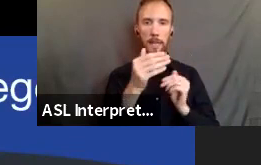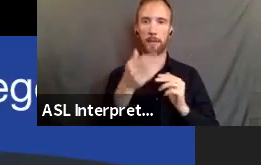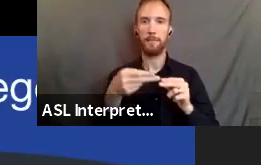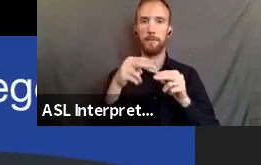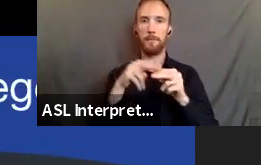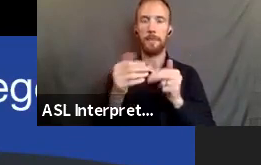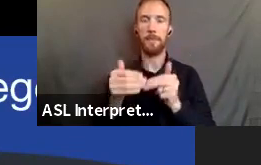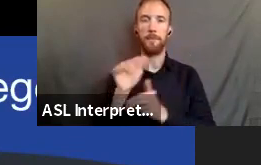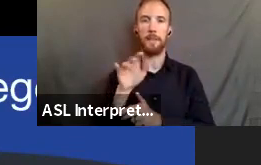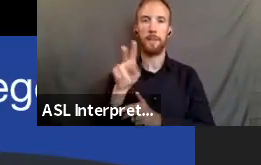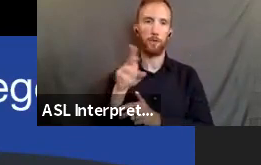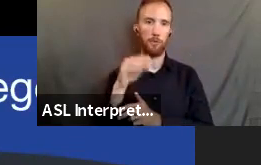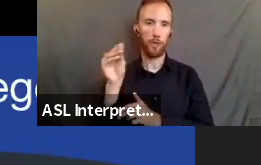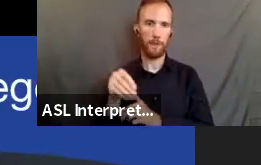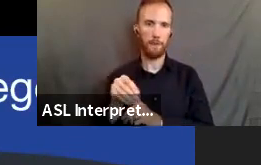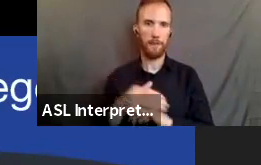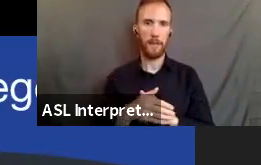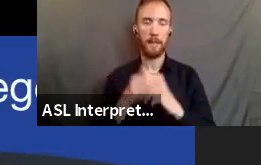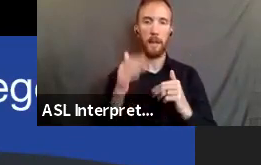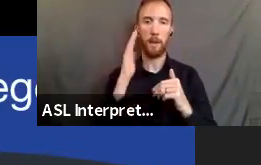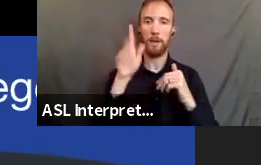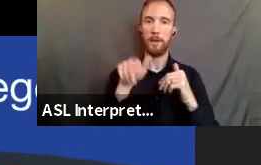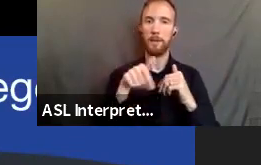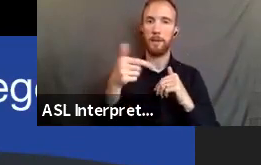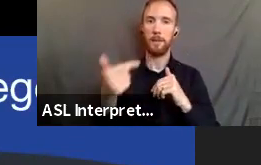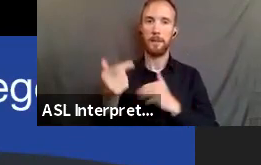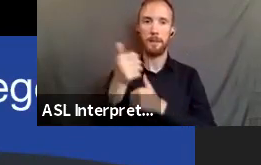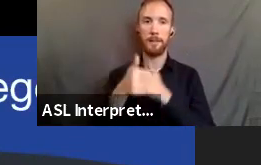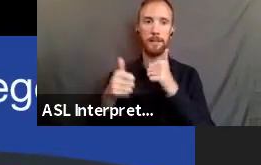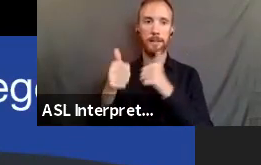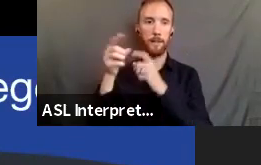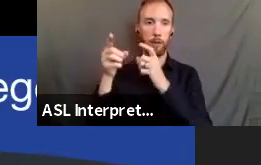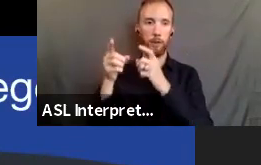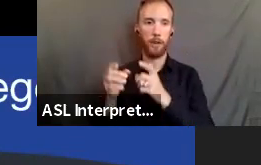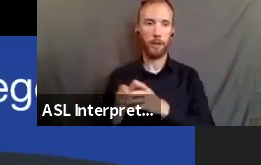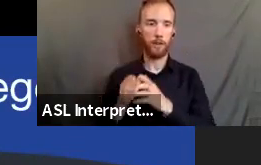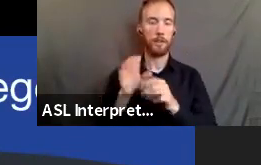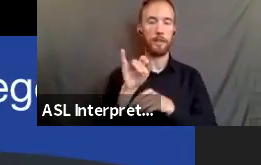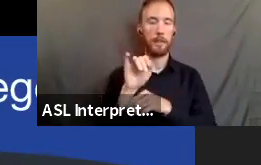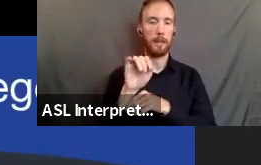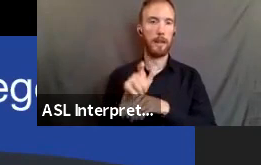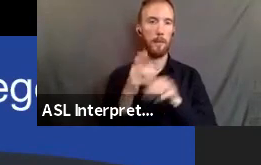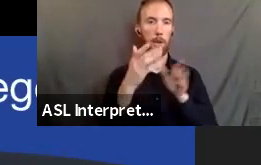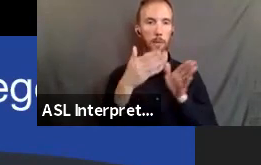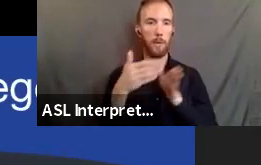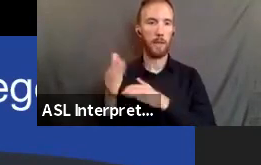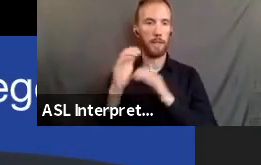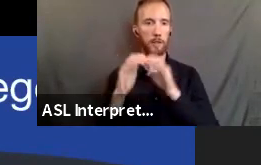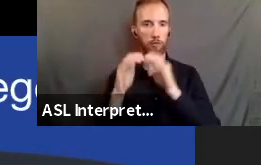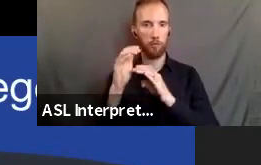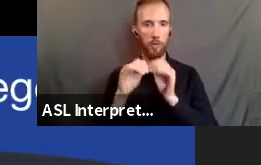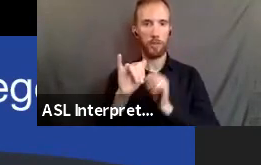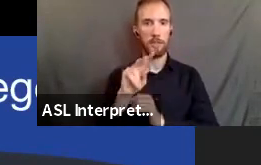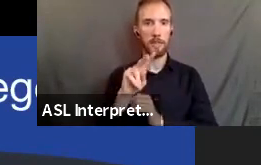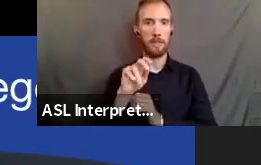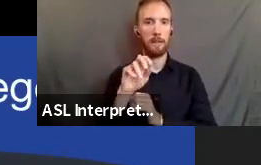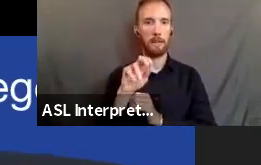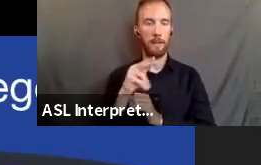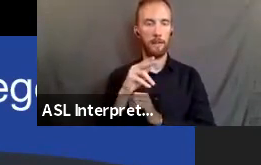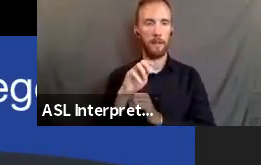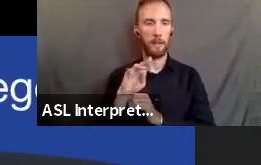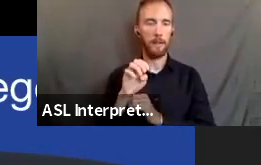budget i will now turn it over to our executive director of capital planning and construction ivan hansen to discuss the plan in